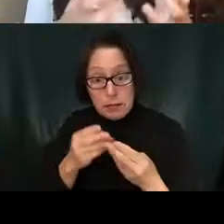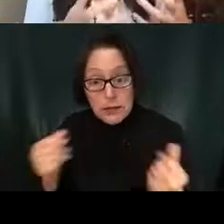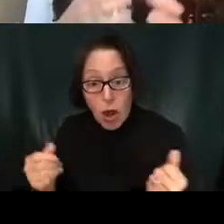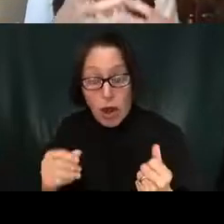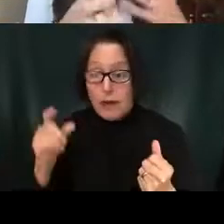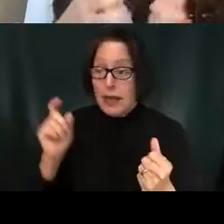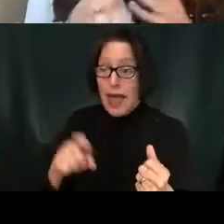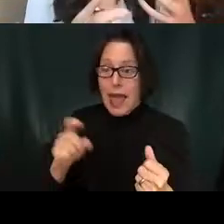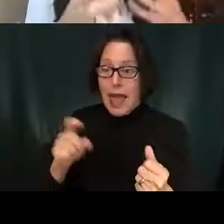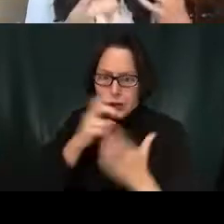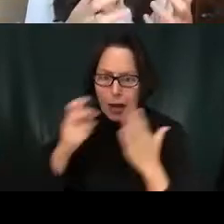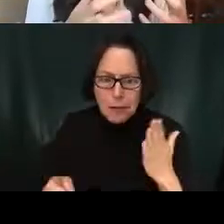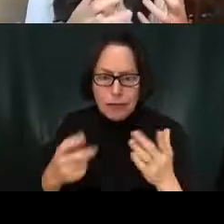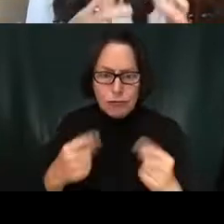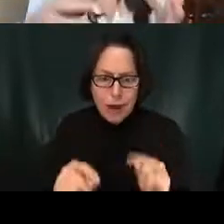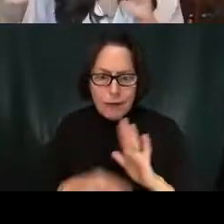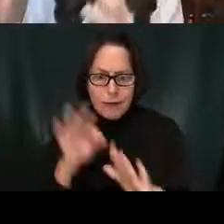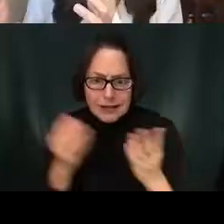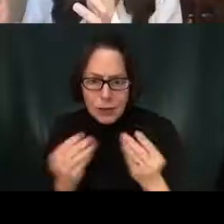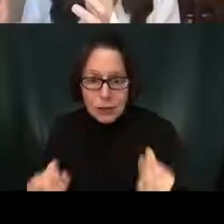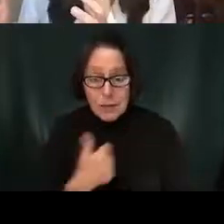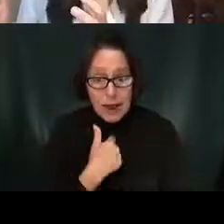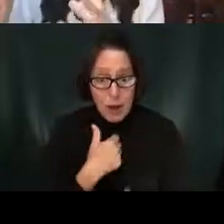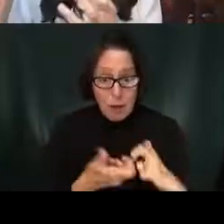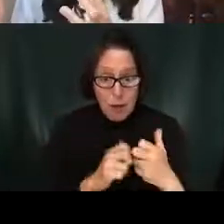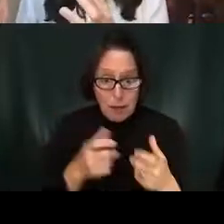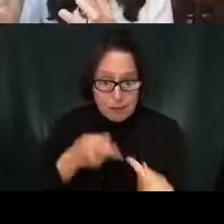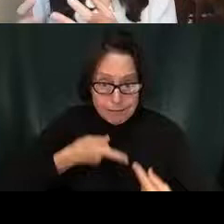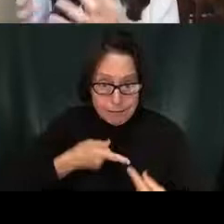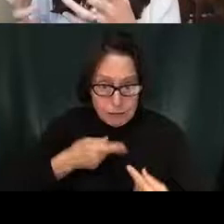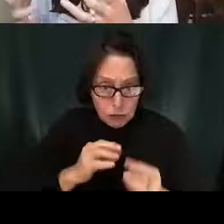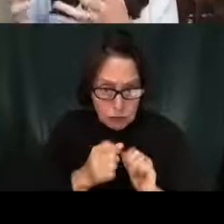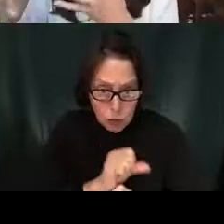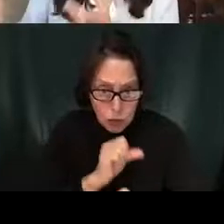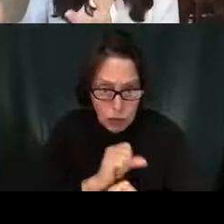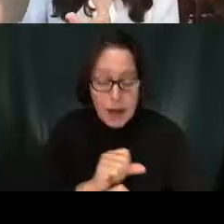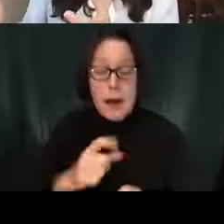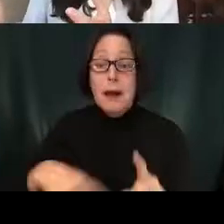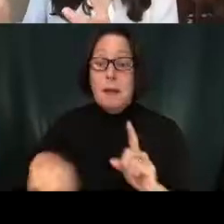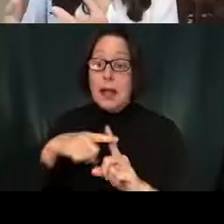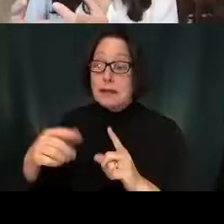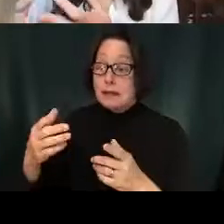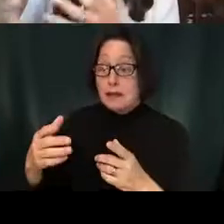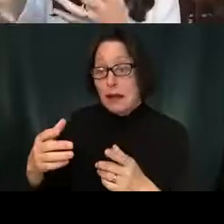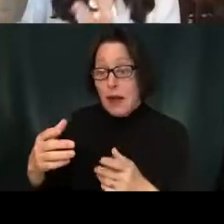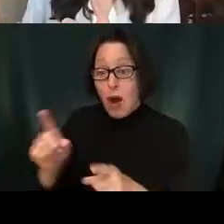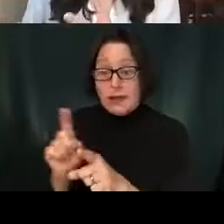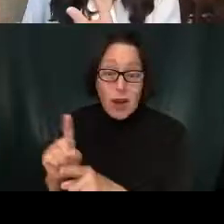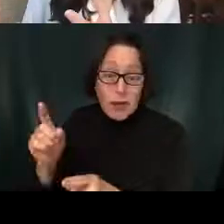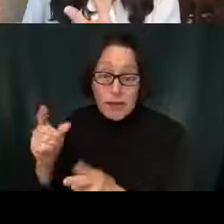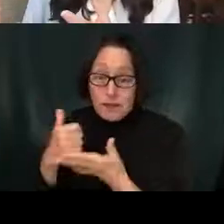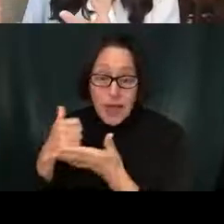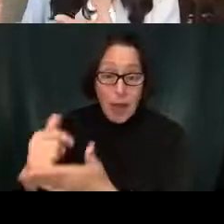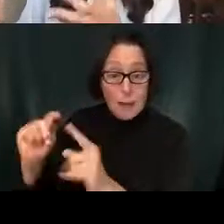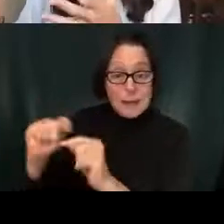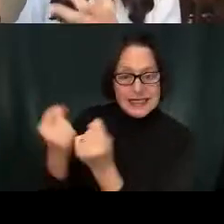jumping in there, trying to find a solution, working on it. In other cases, you're there to help a team member or someone who works